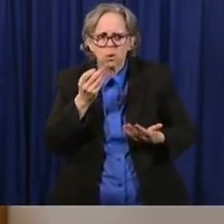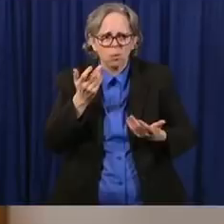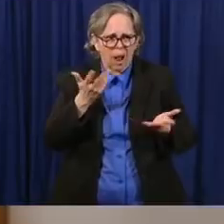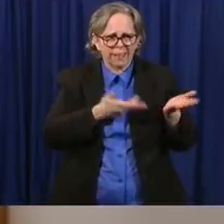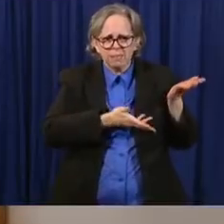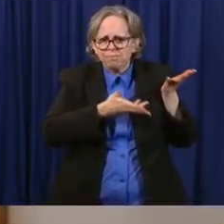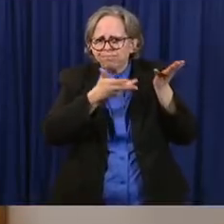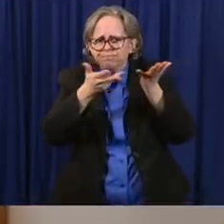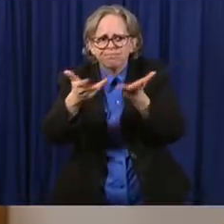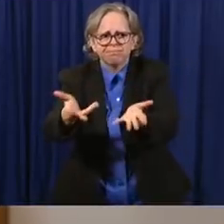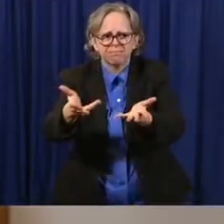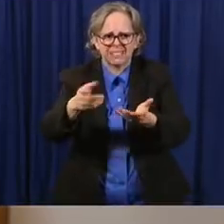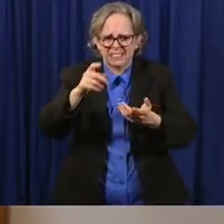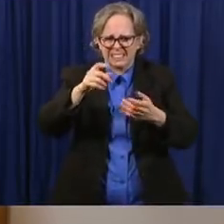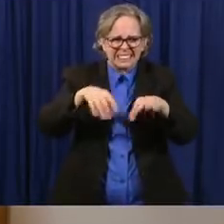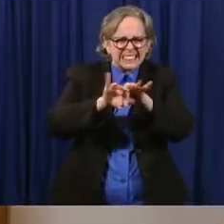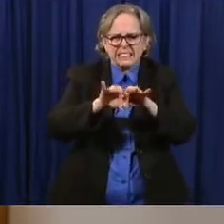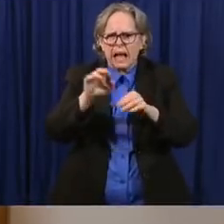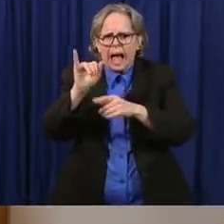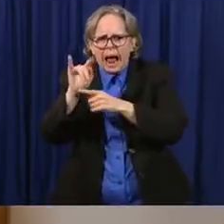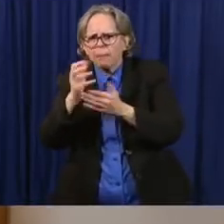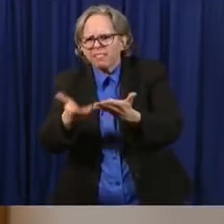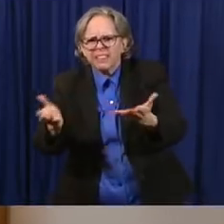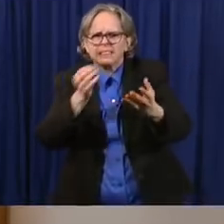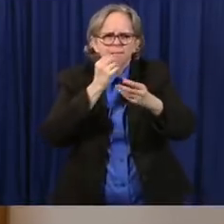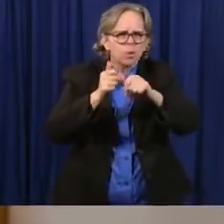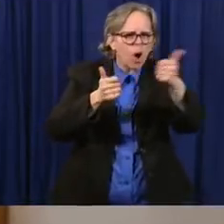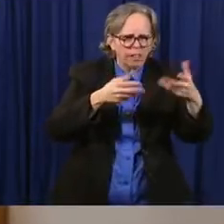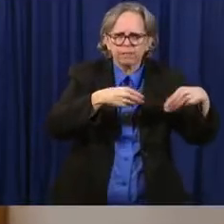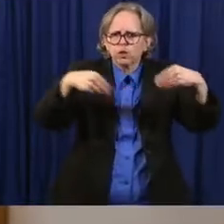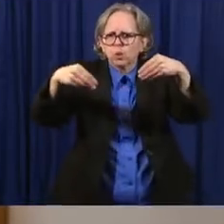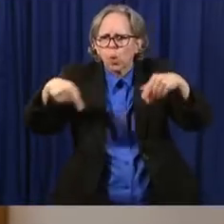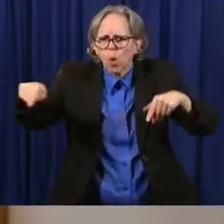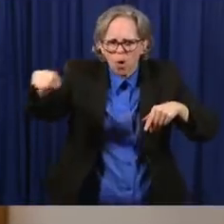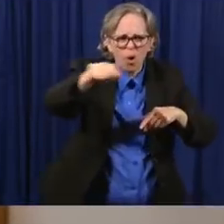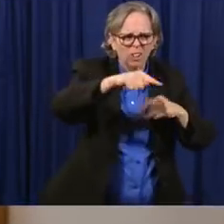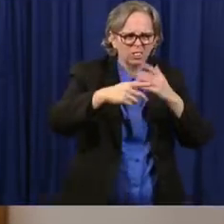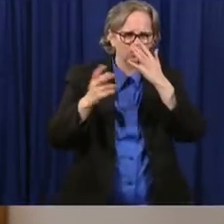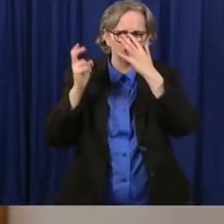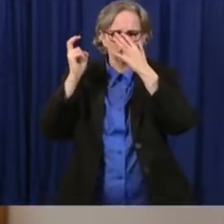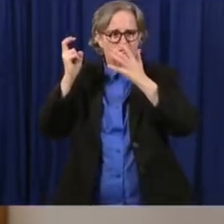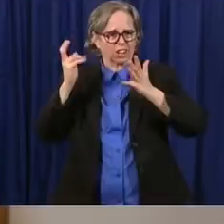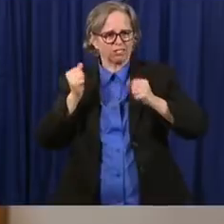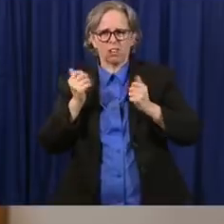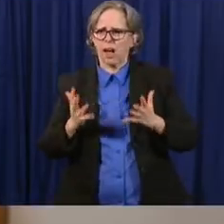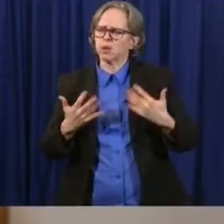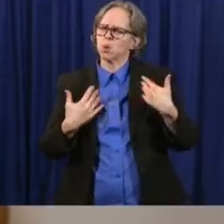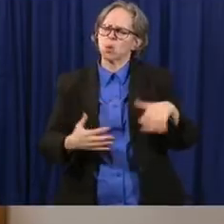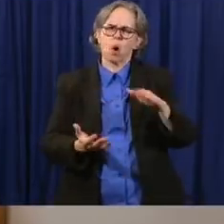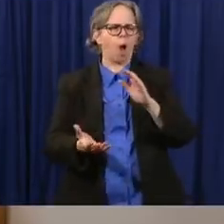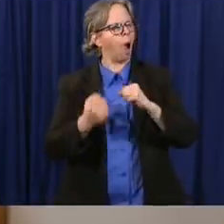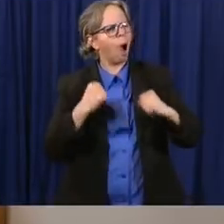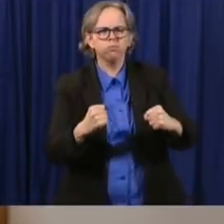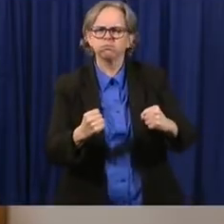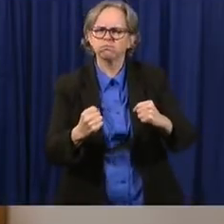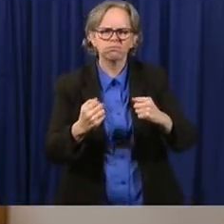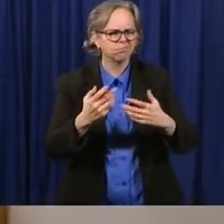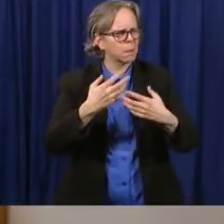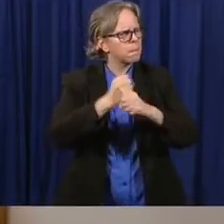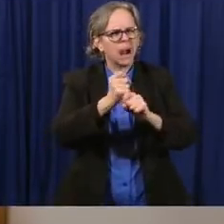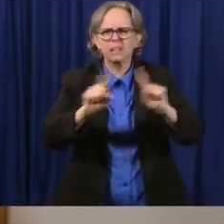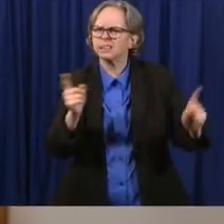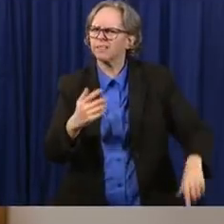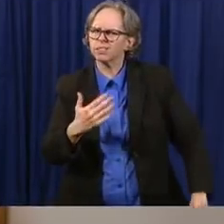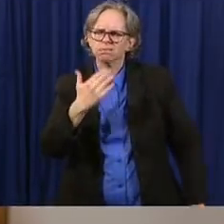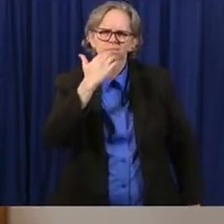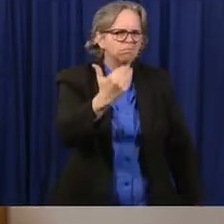stores. Truckers, I give a shout out to them. They're making a difference. They certainly are essential. Last